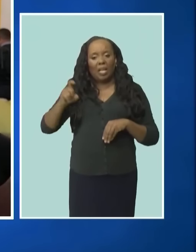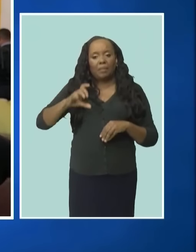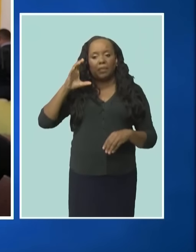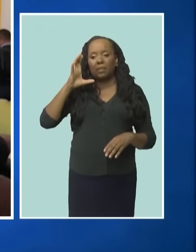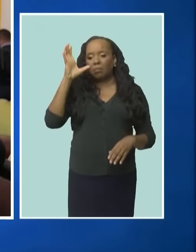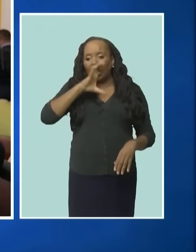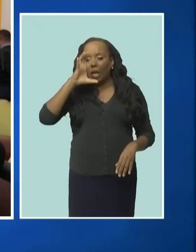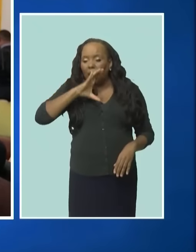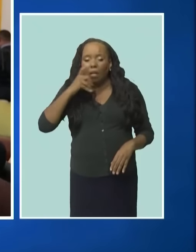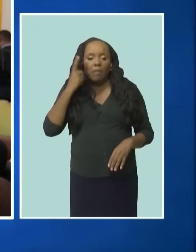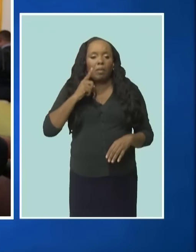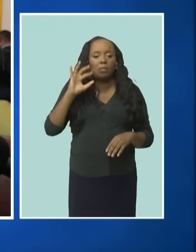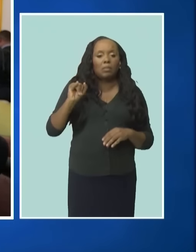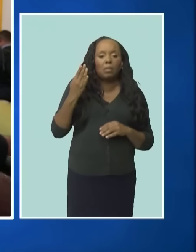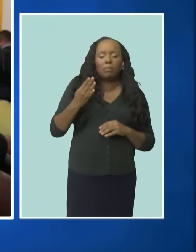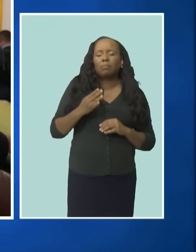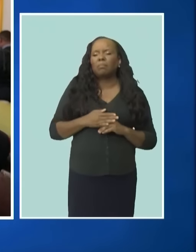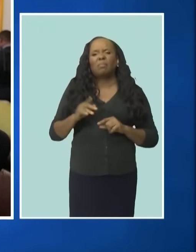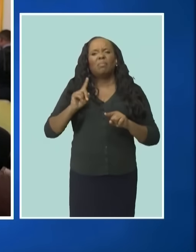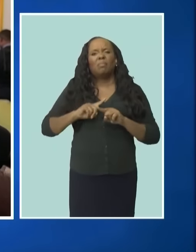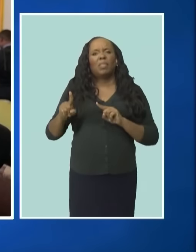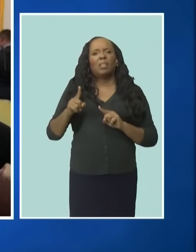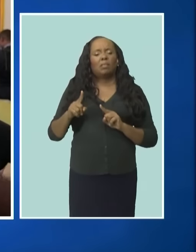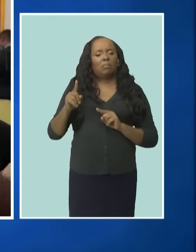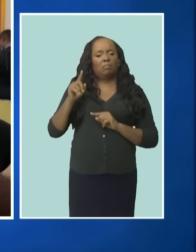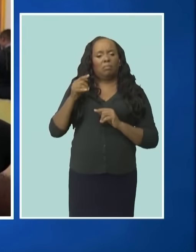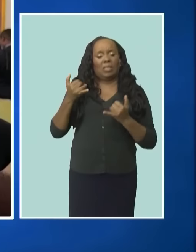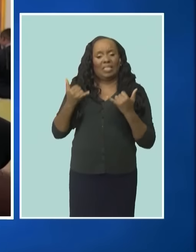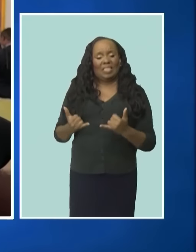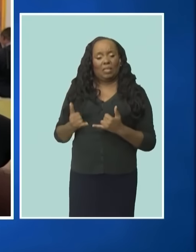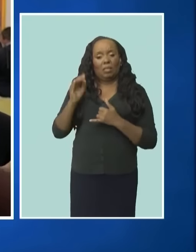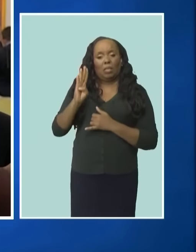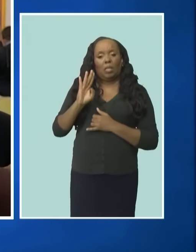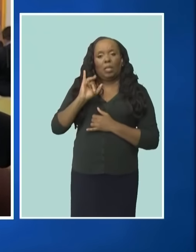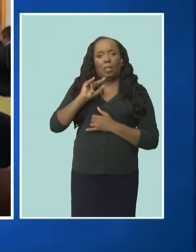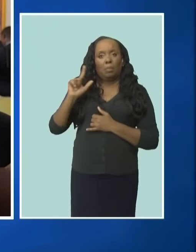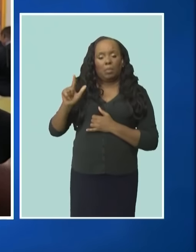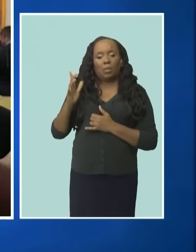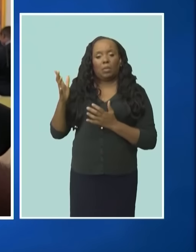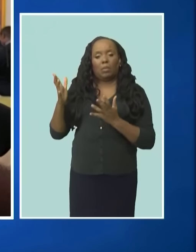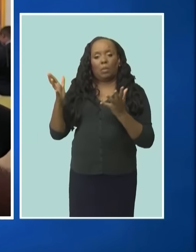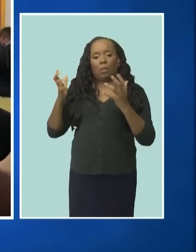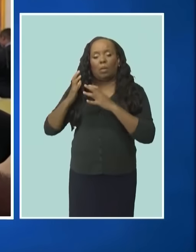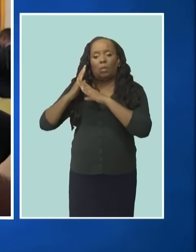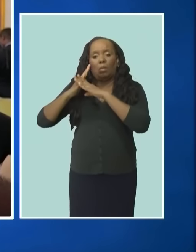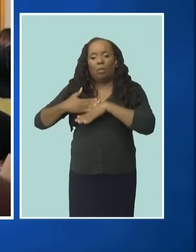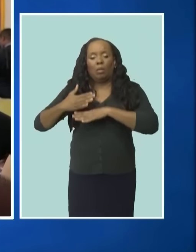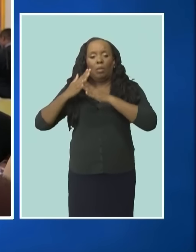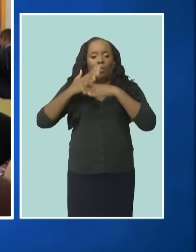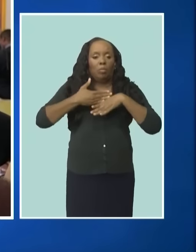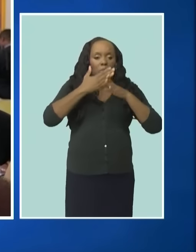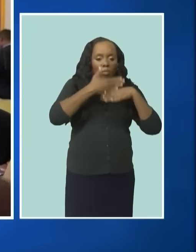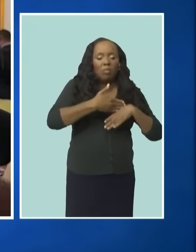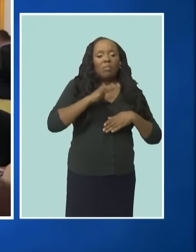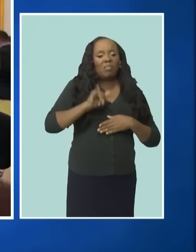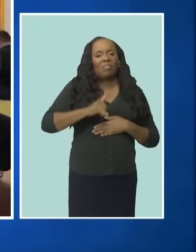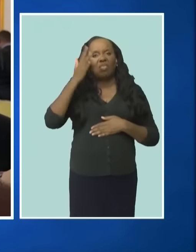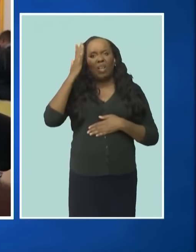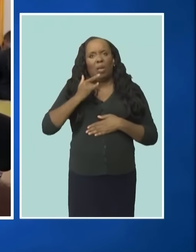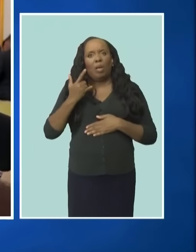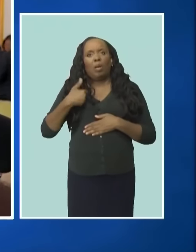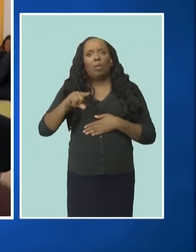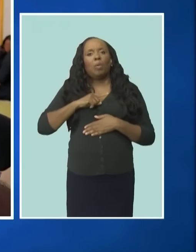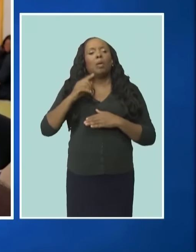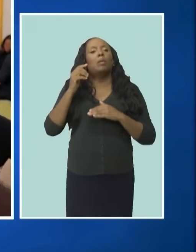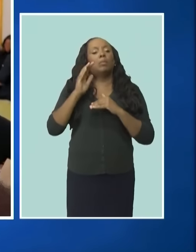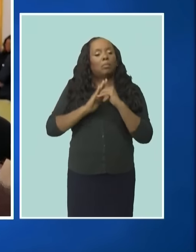So the bill is really to reduce the obstacles for the other areas but not for entry. And that's why we were comfortable doing